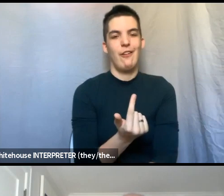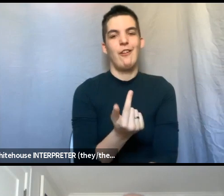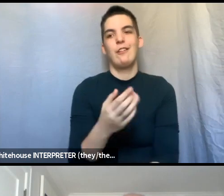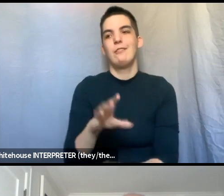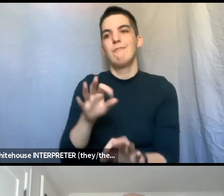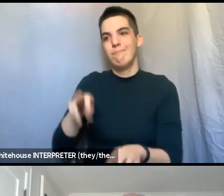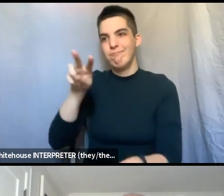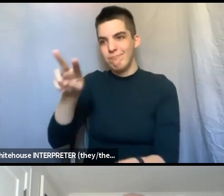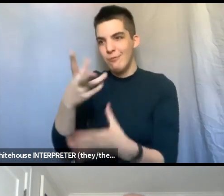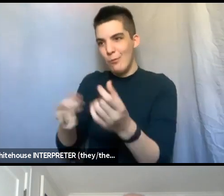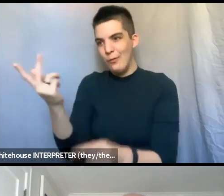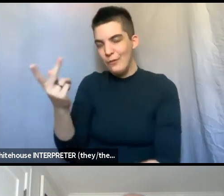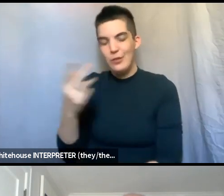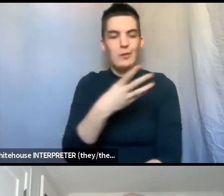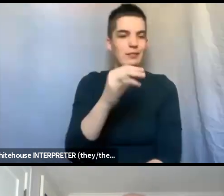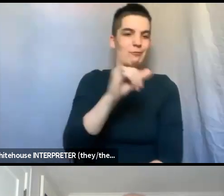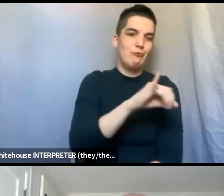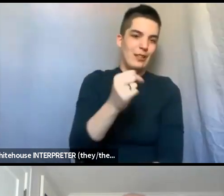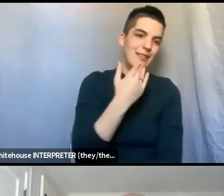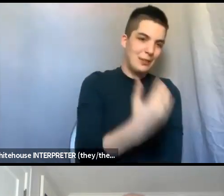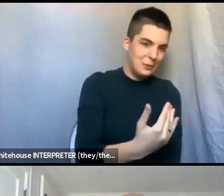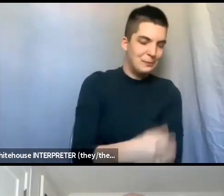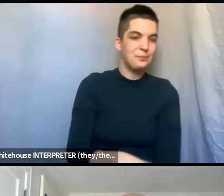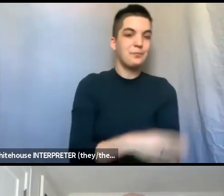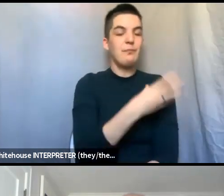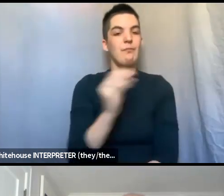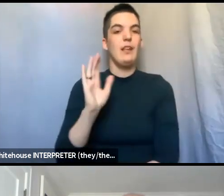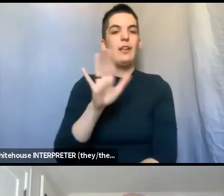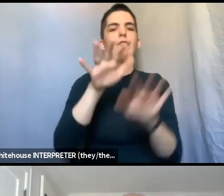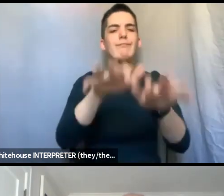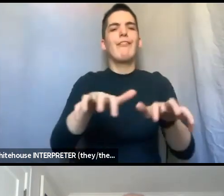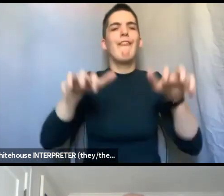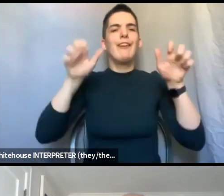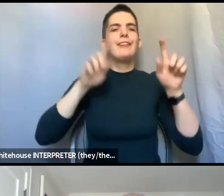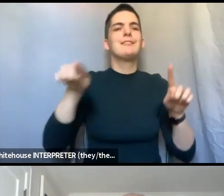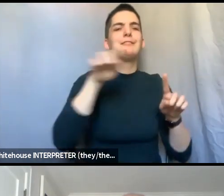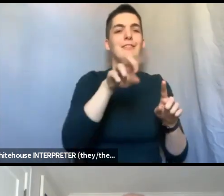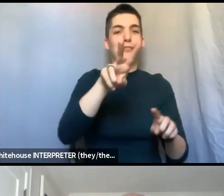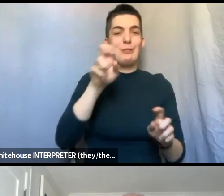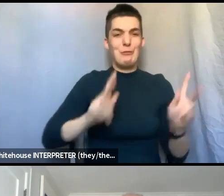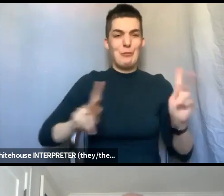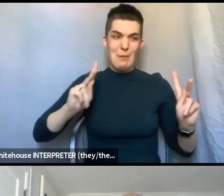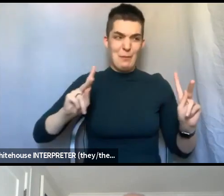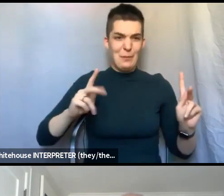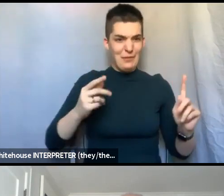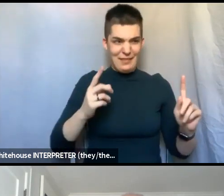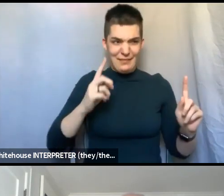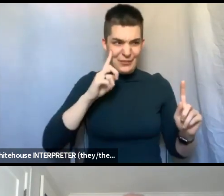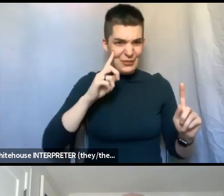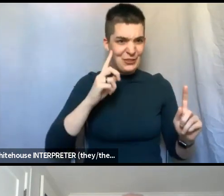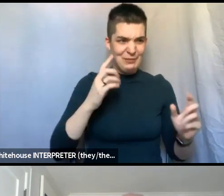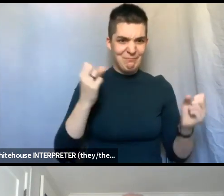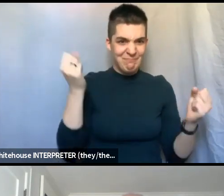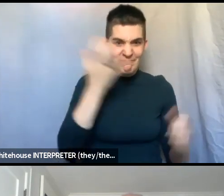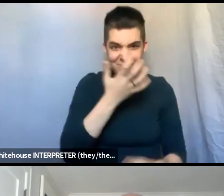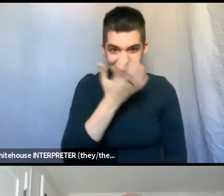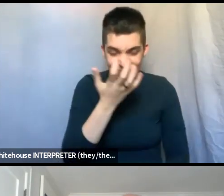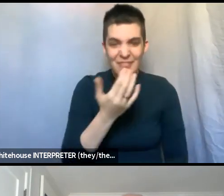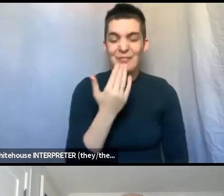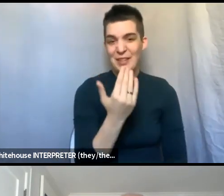Jess, thank you very much. And the entire audience of more than 200 people, from what I'm told. So, thank you, and this is a